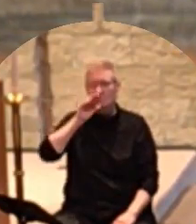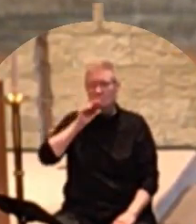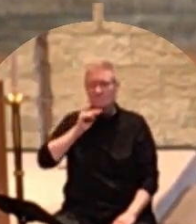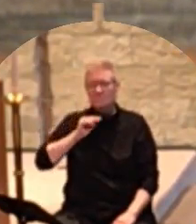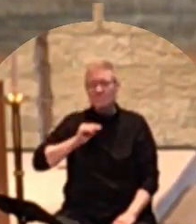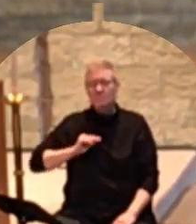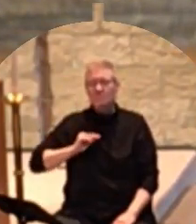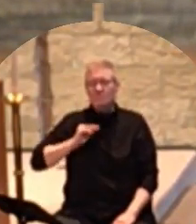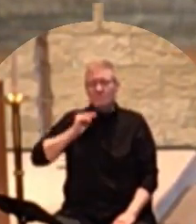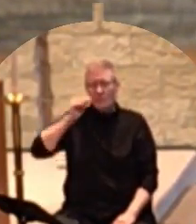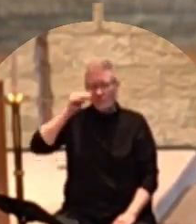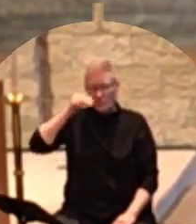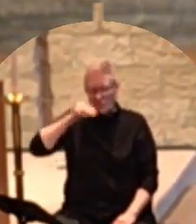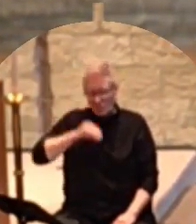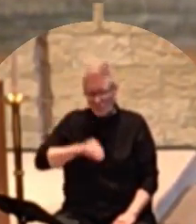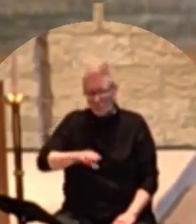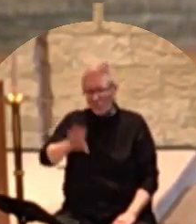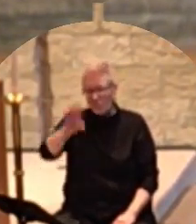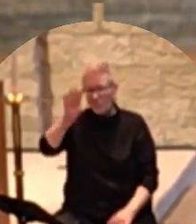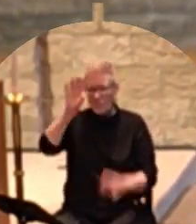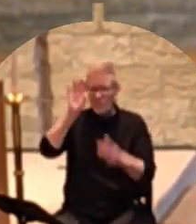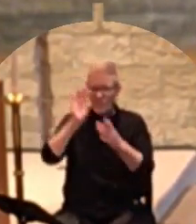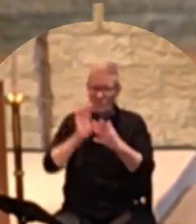and exhale.